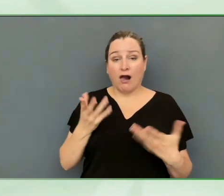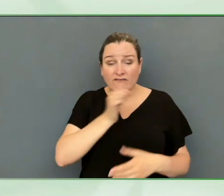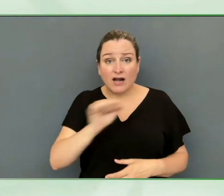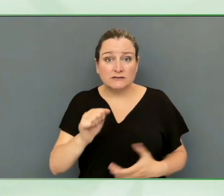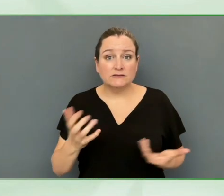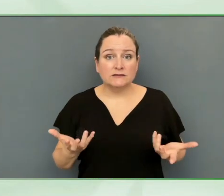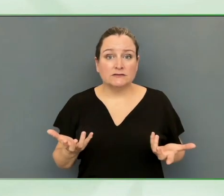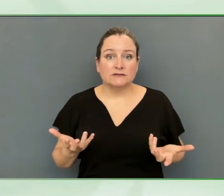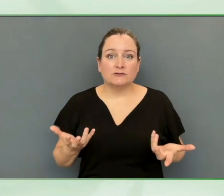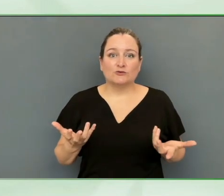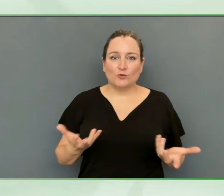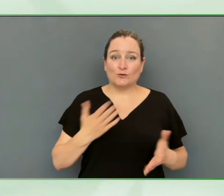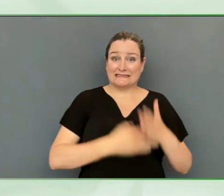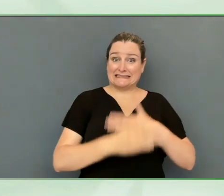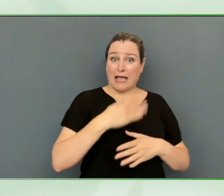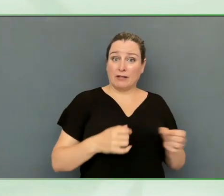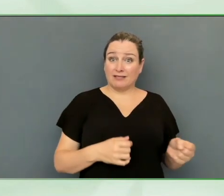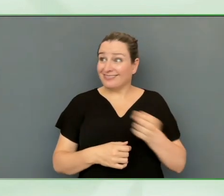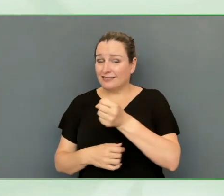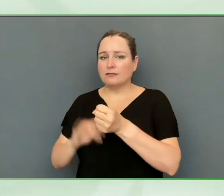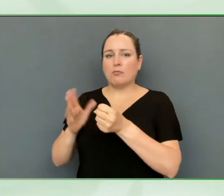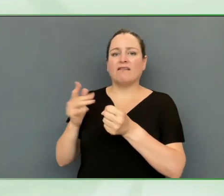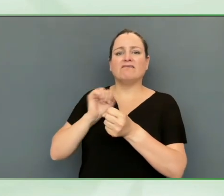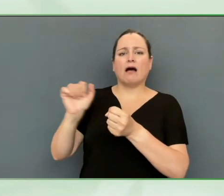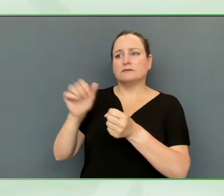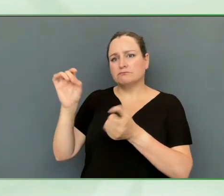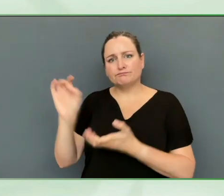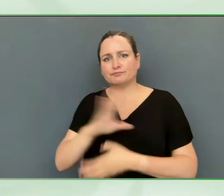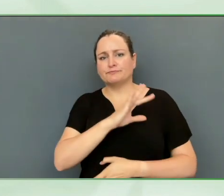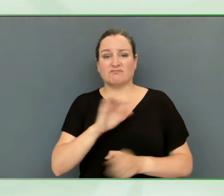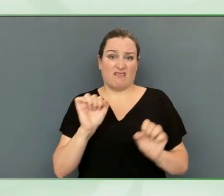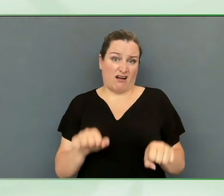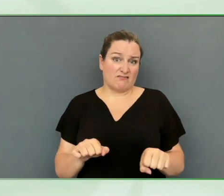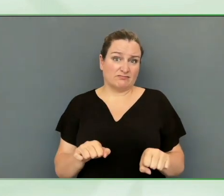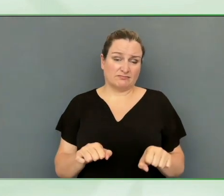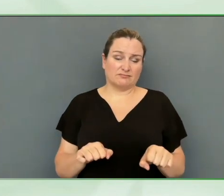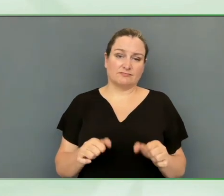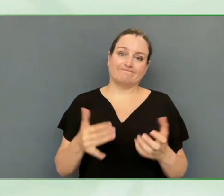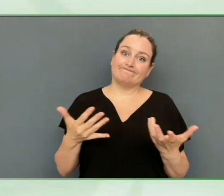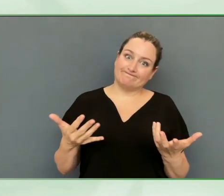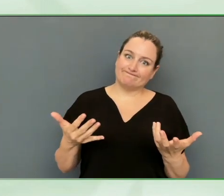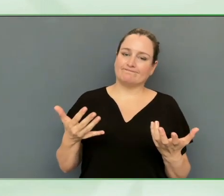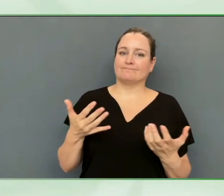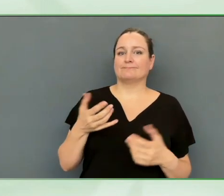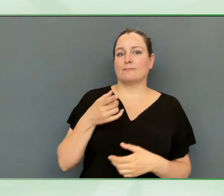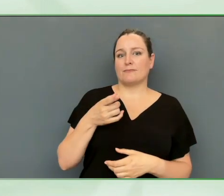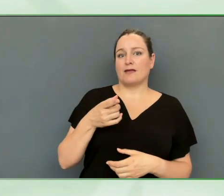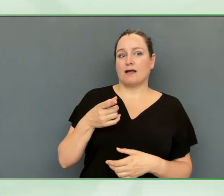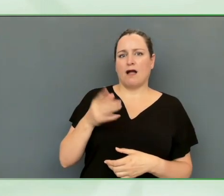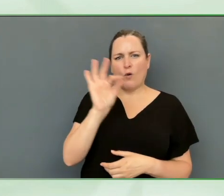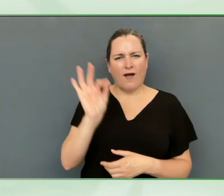position. And it does get challenging when your supervisor is not supportive of,